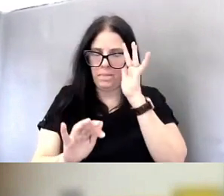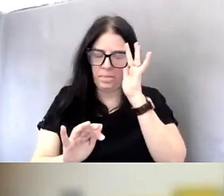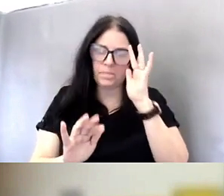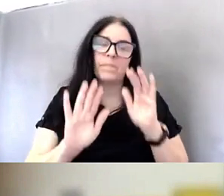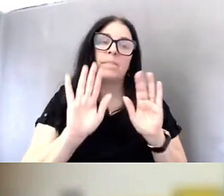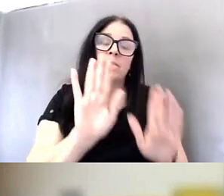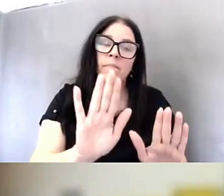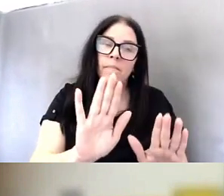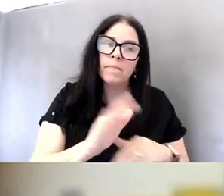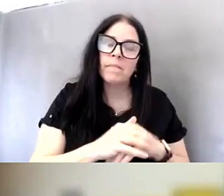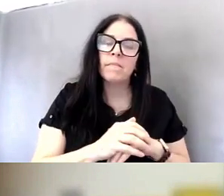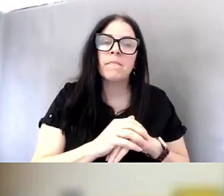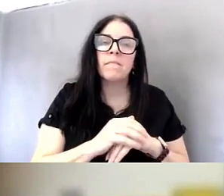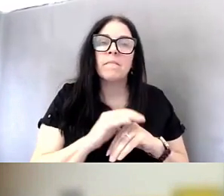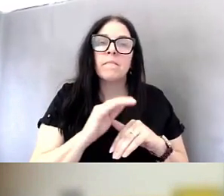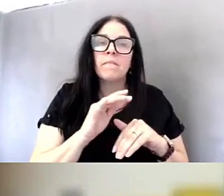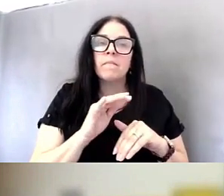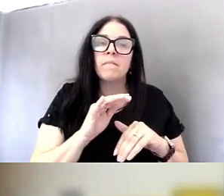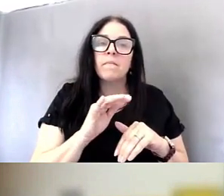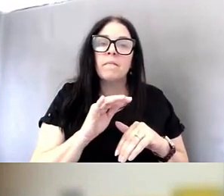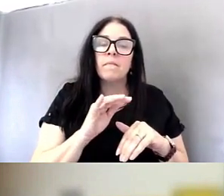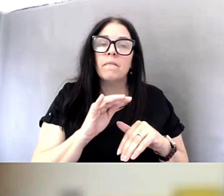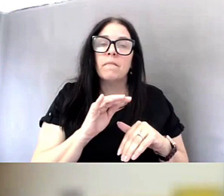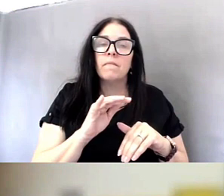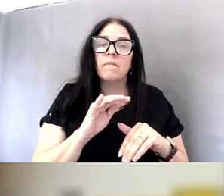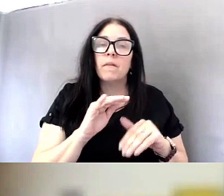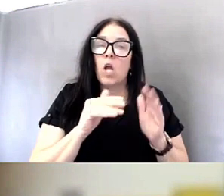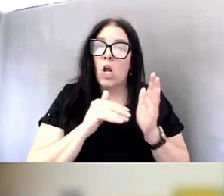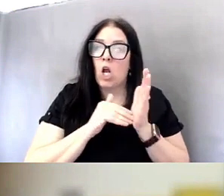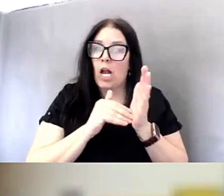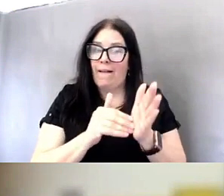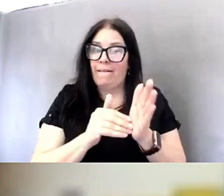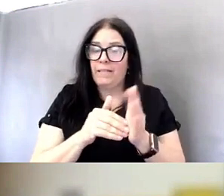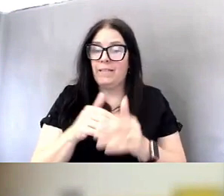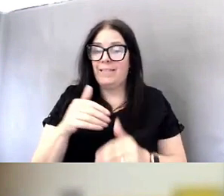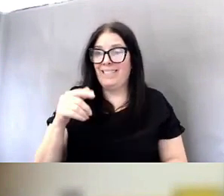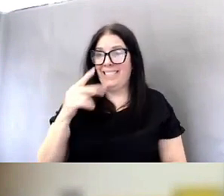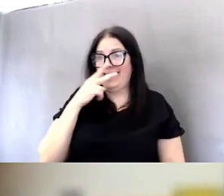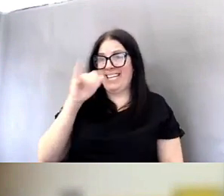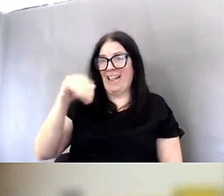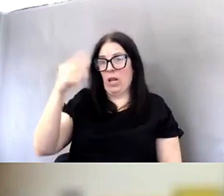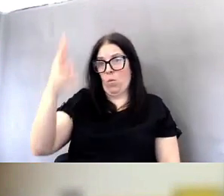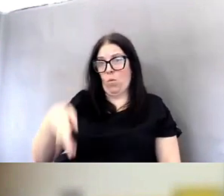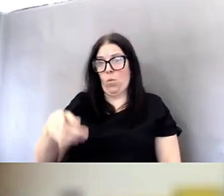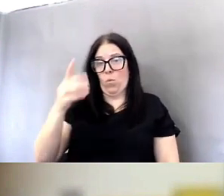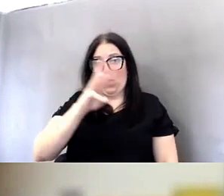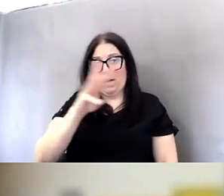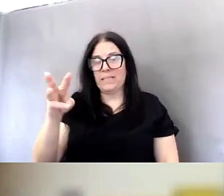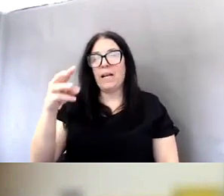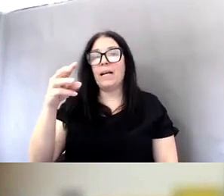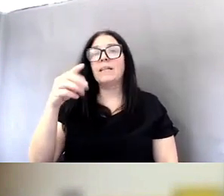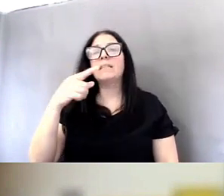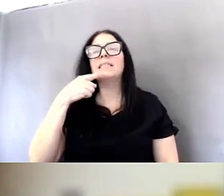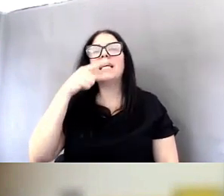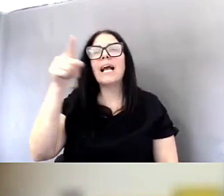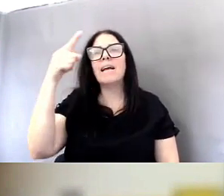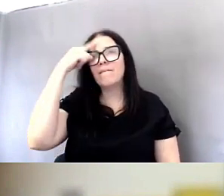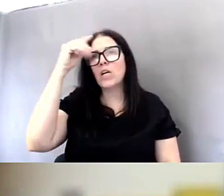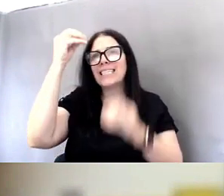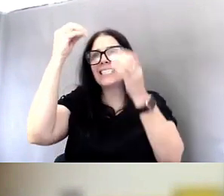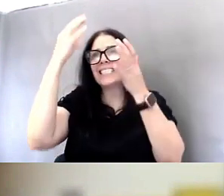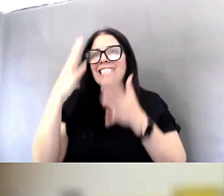Importantly, resources that are directed to the teacher, they're meant for teachers. They're not just what I call the DIY,